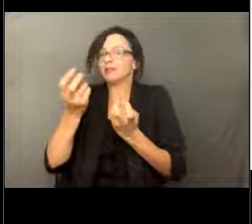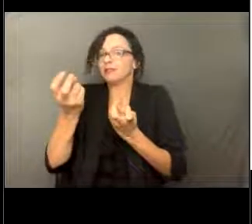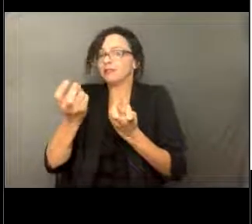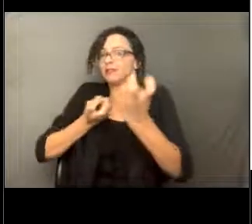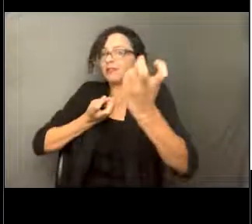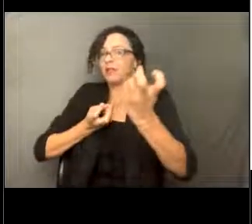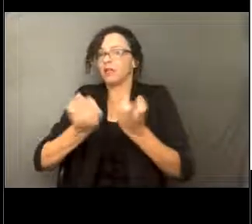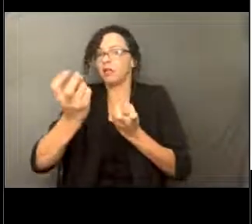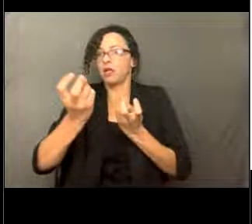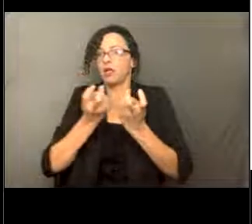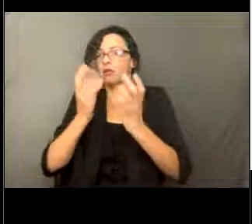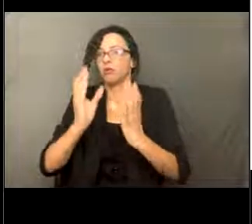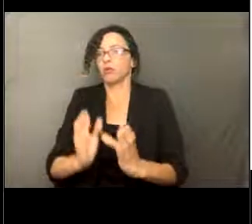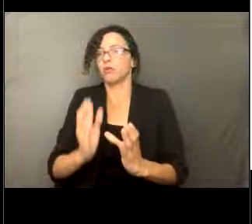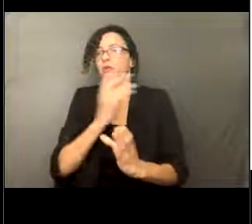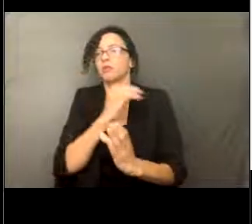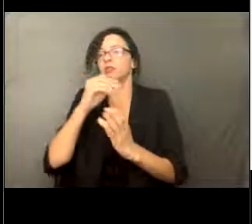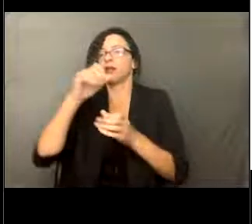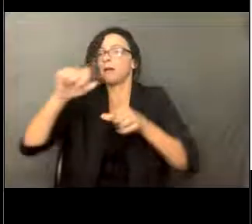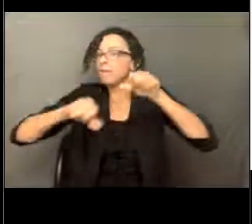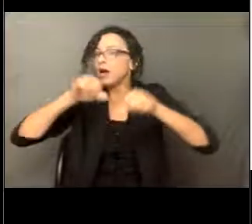higher rate than previously.